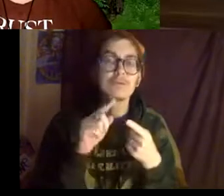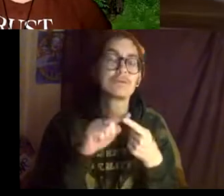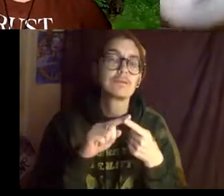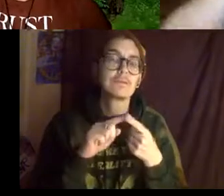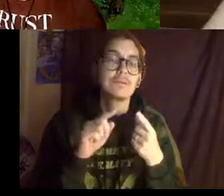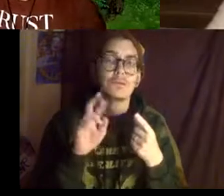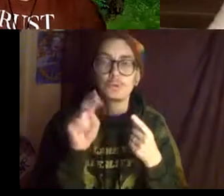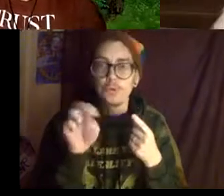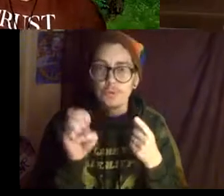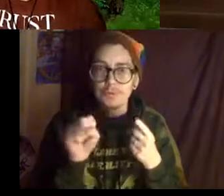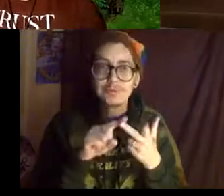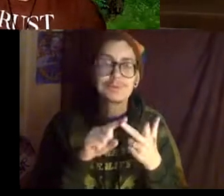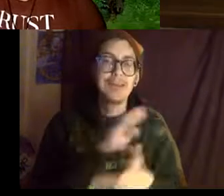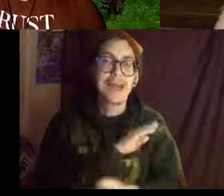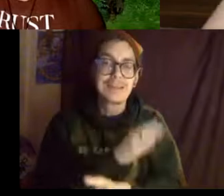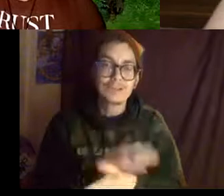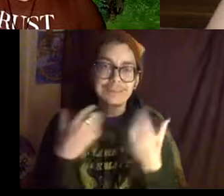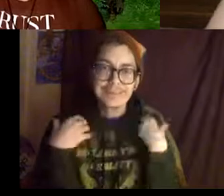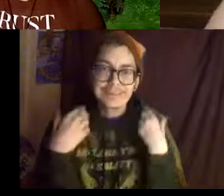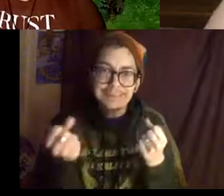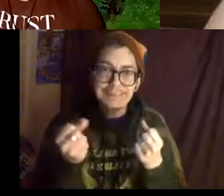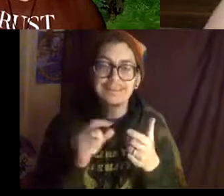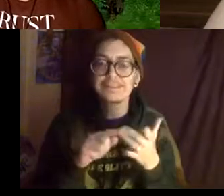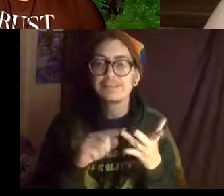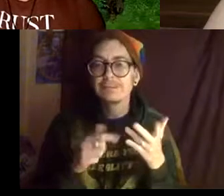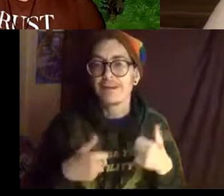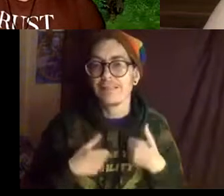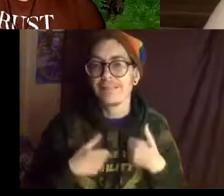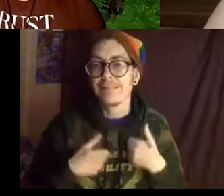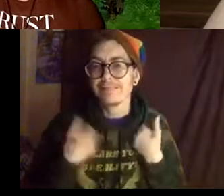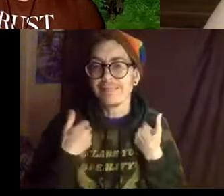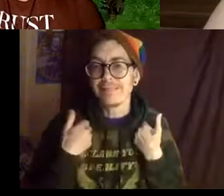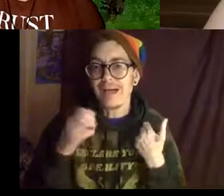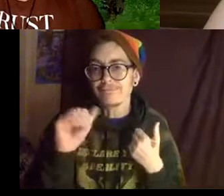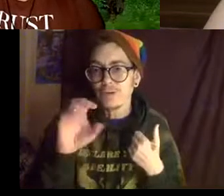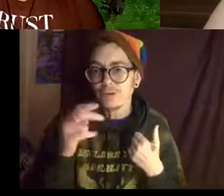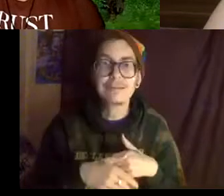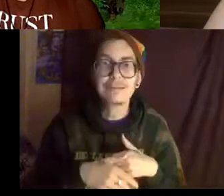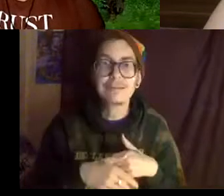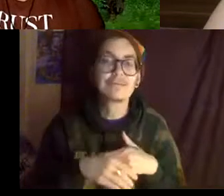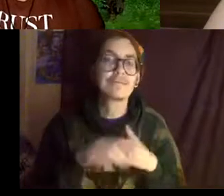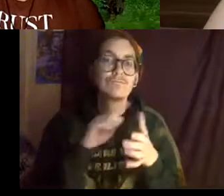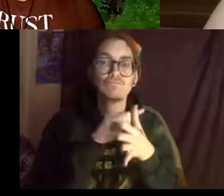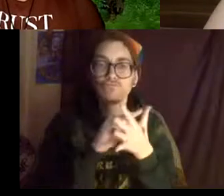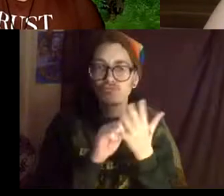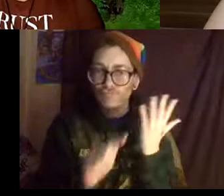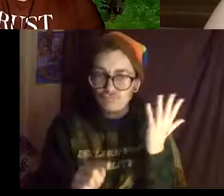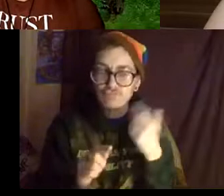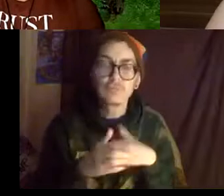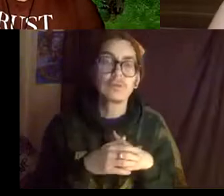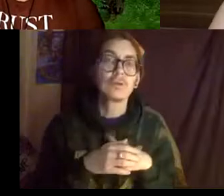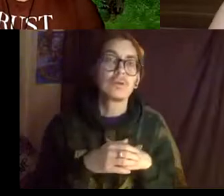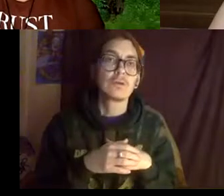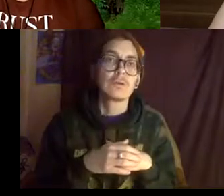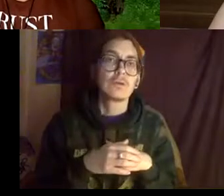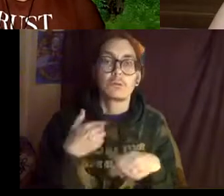tarot cards, runes, energy healing. I also provide life coaching.